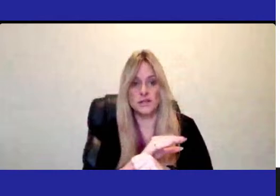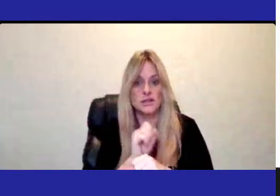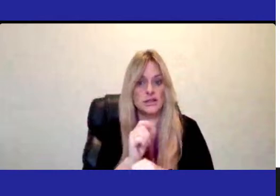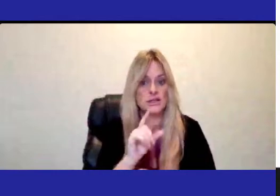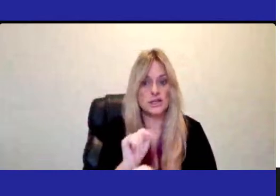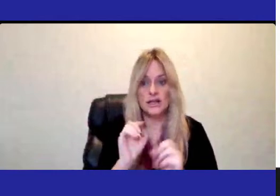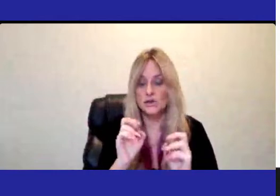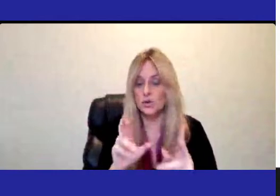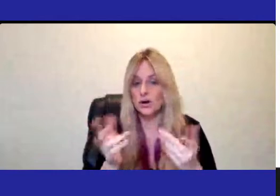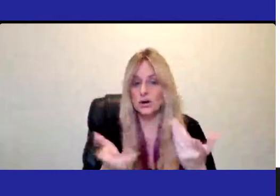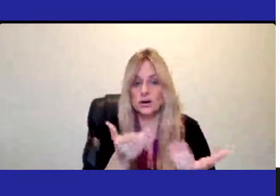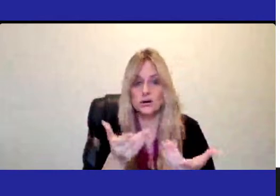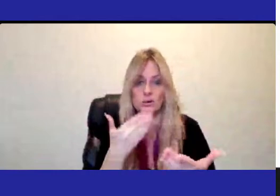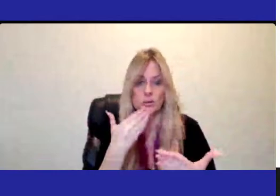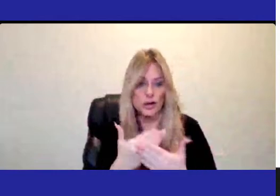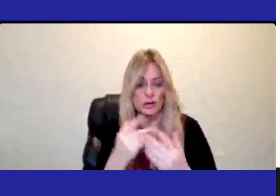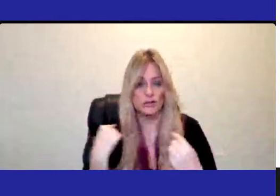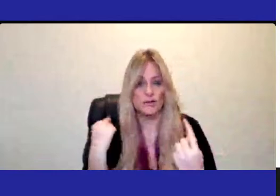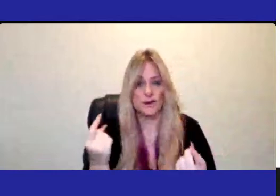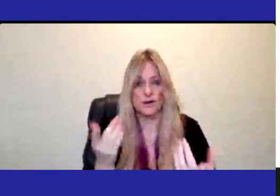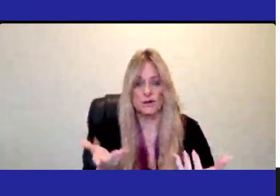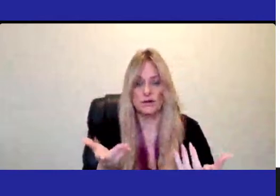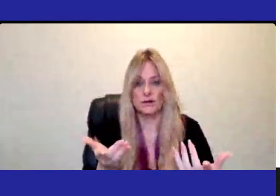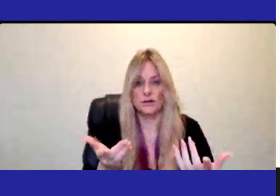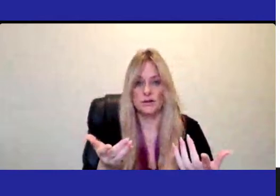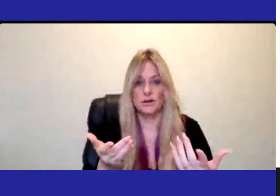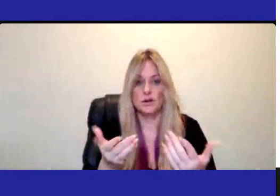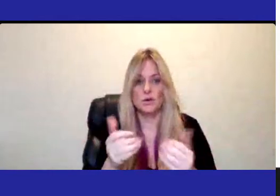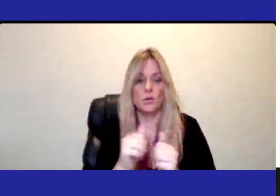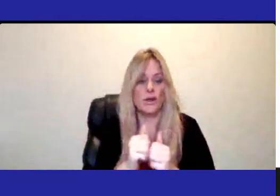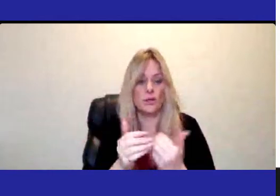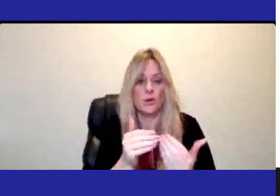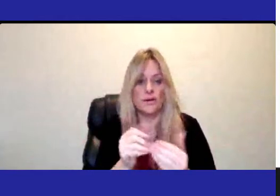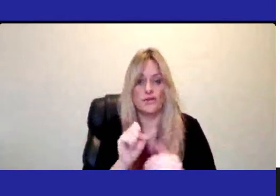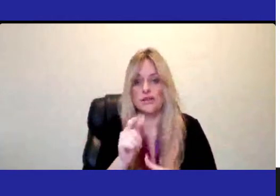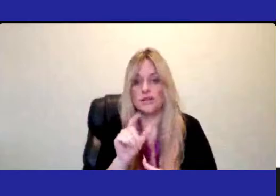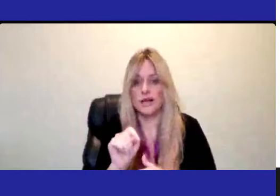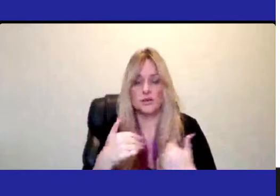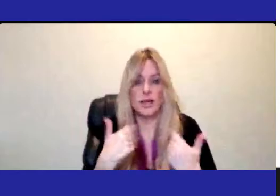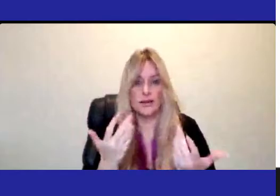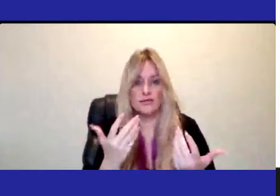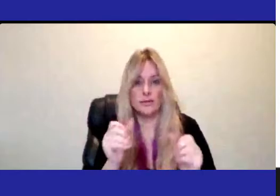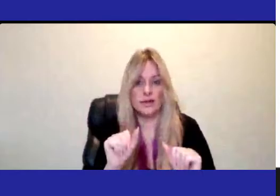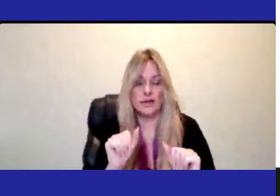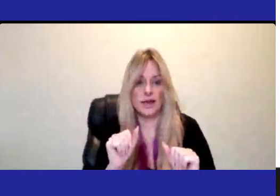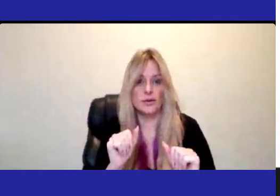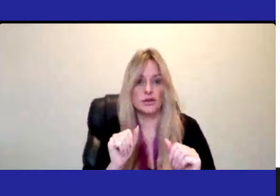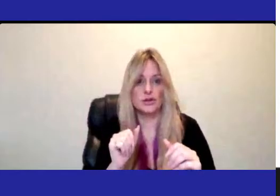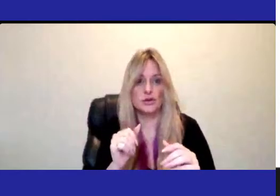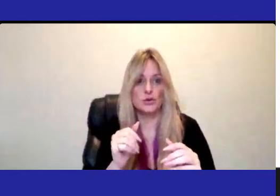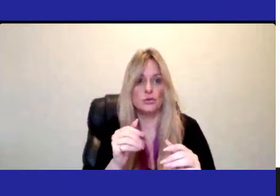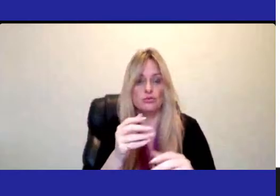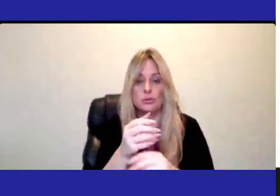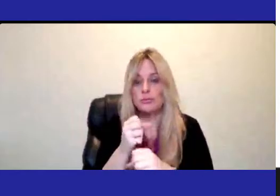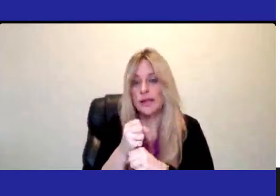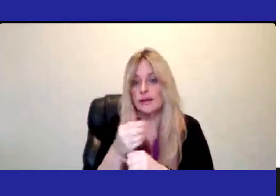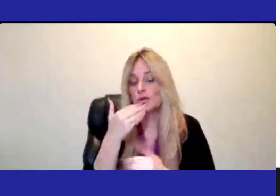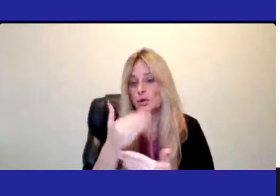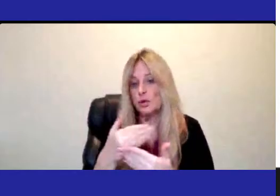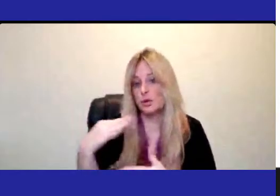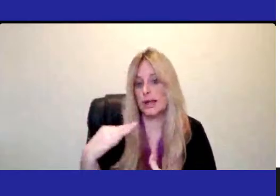good at this stage at whatever slots we have, being able to attract hopefully good candidates to the